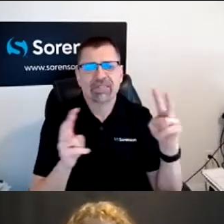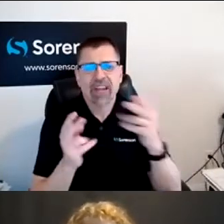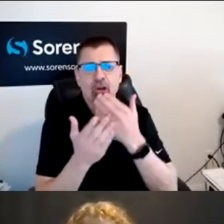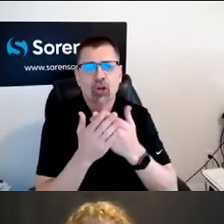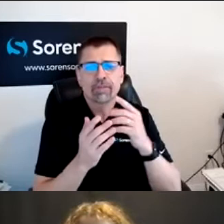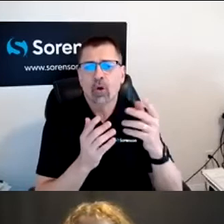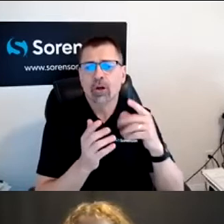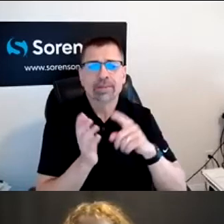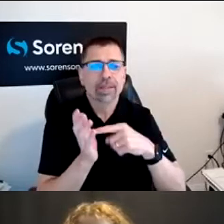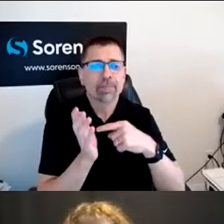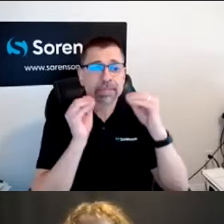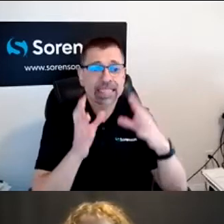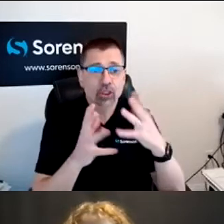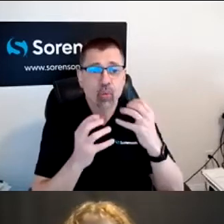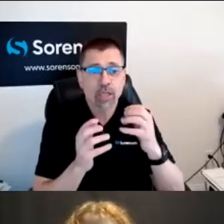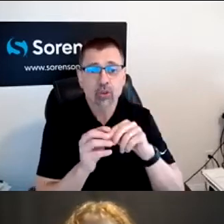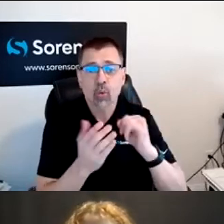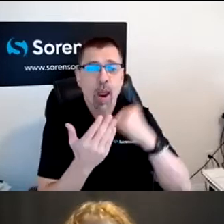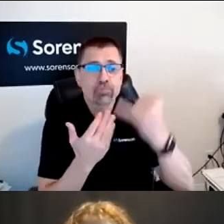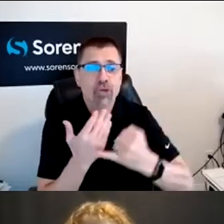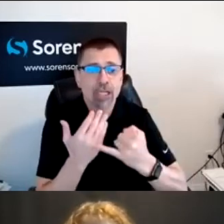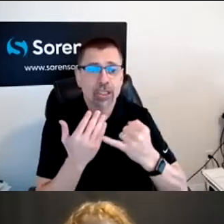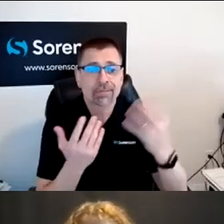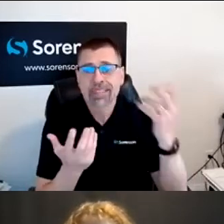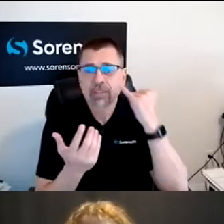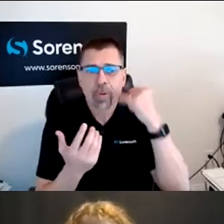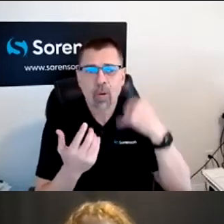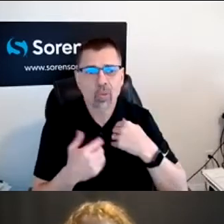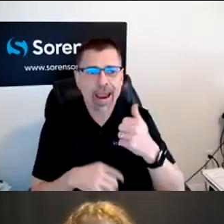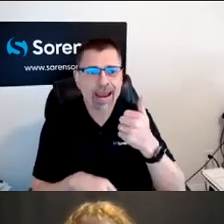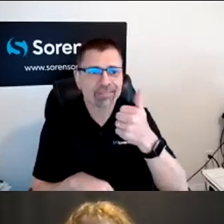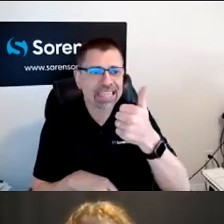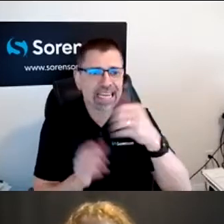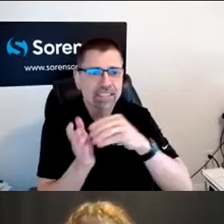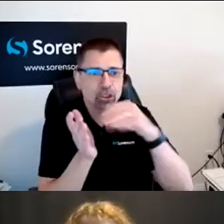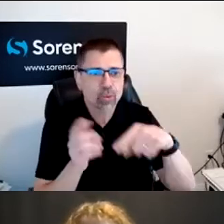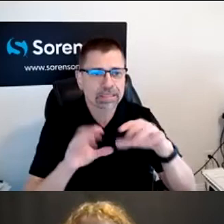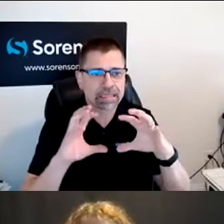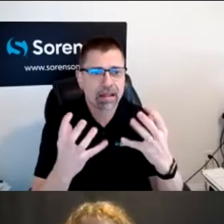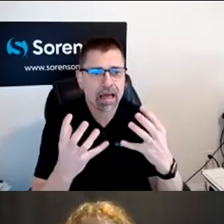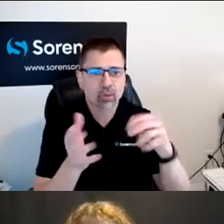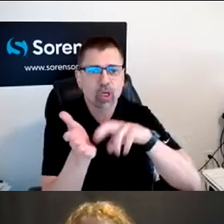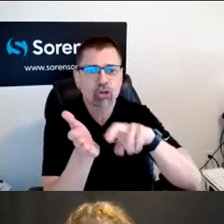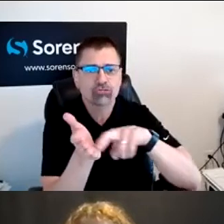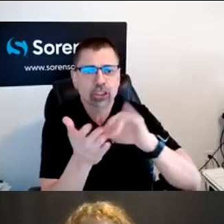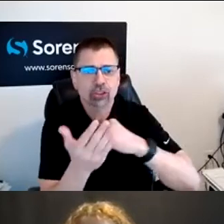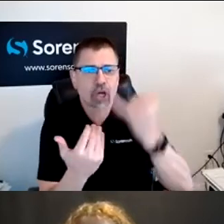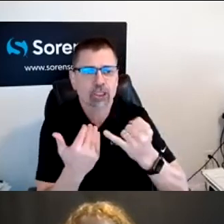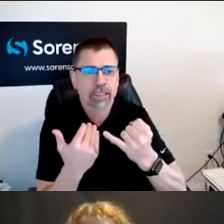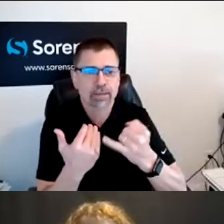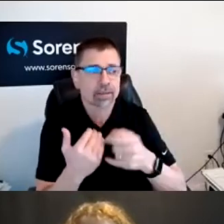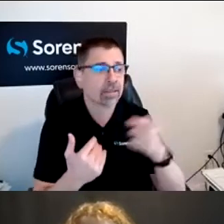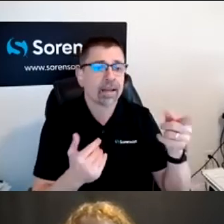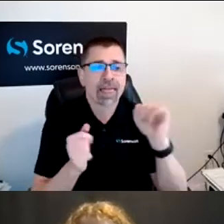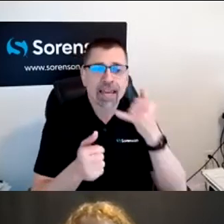work remotely, and these are very good. Let's say there's a teacher who is working on a project. Maybe you have 10 students in a class